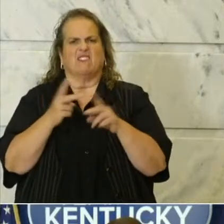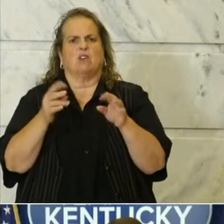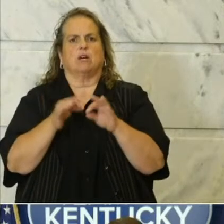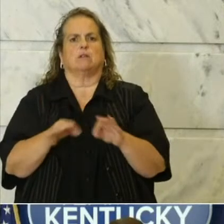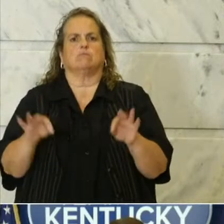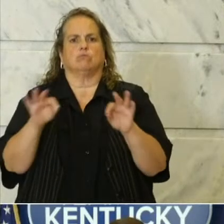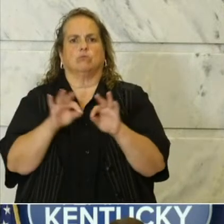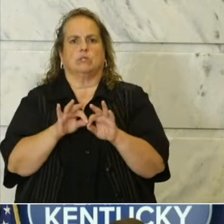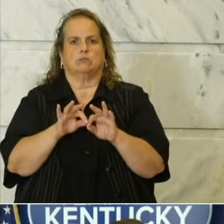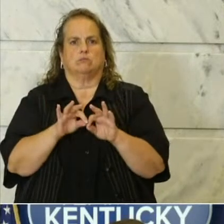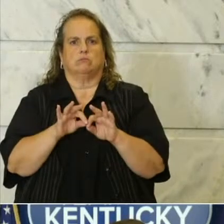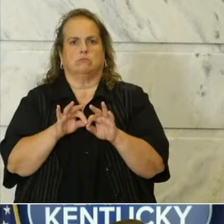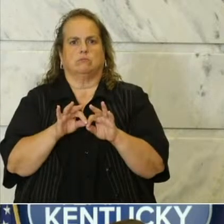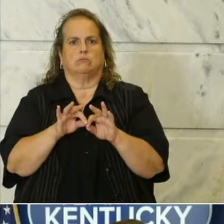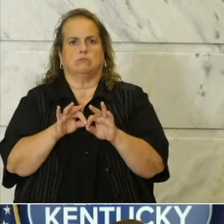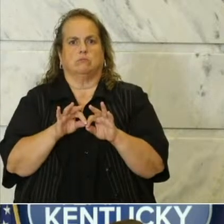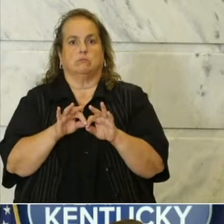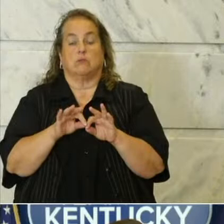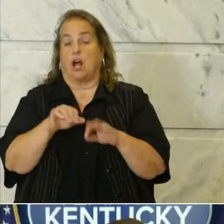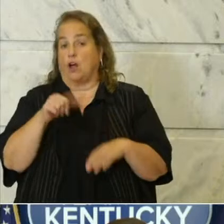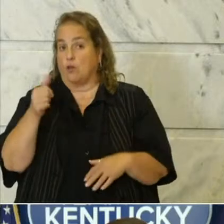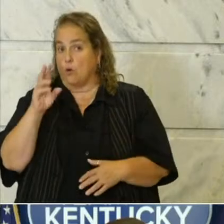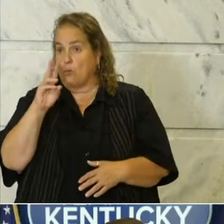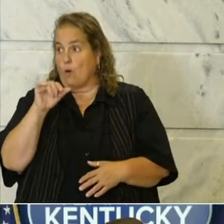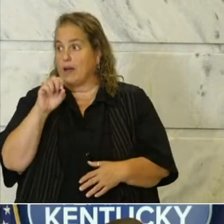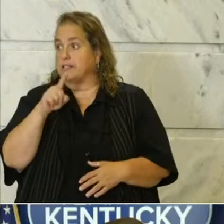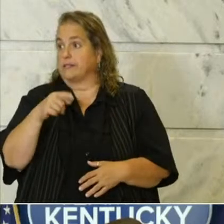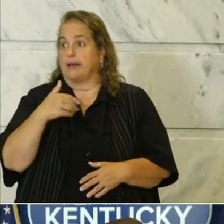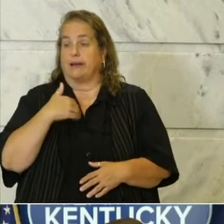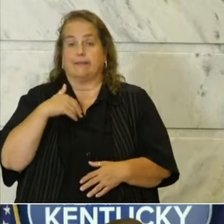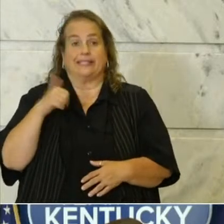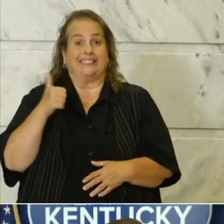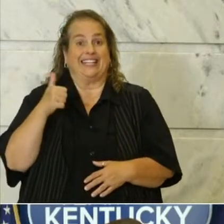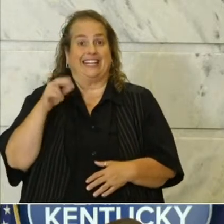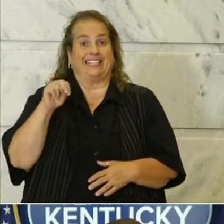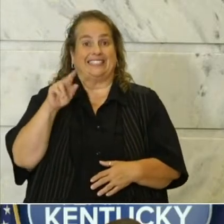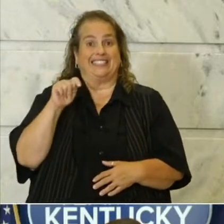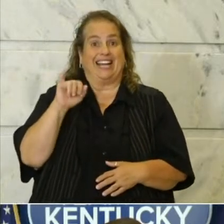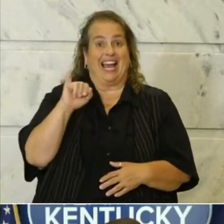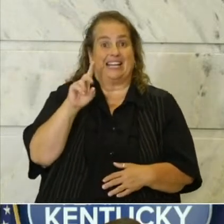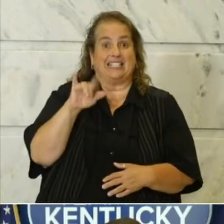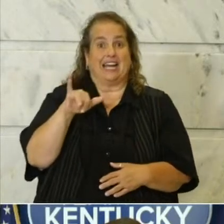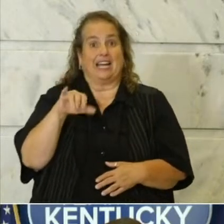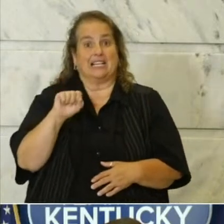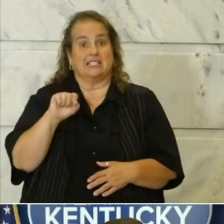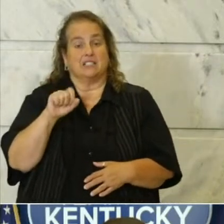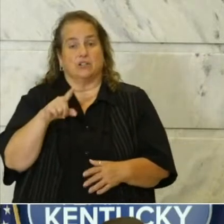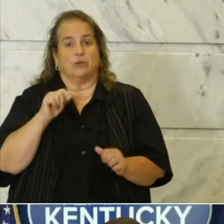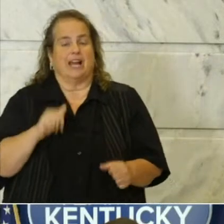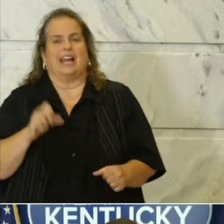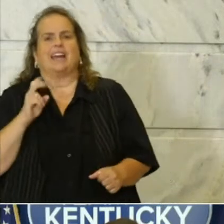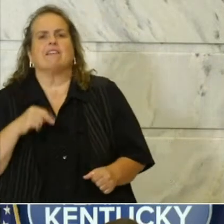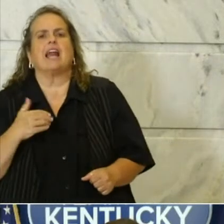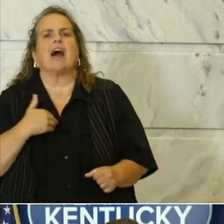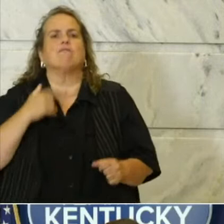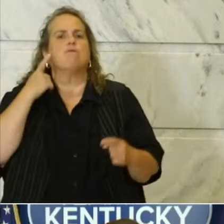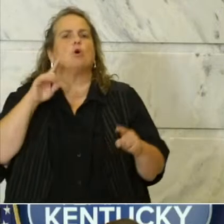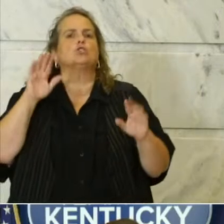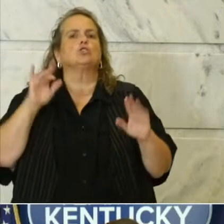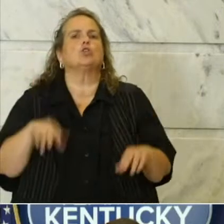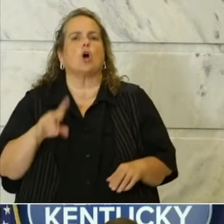critical. Otherwise, once you have, 10 NTI days, which you could even have for snow